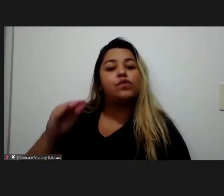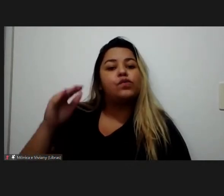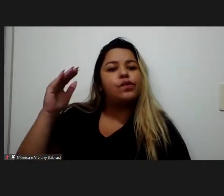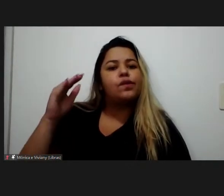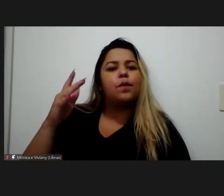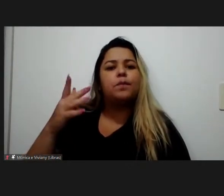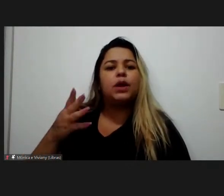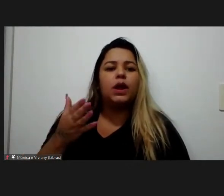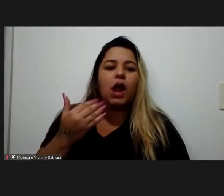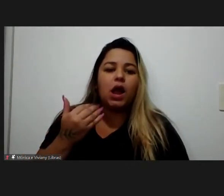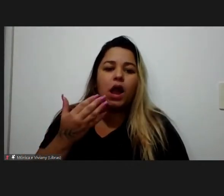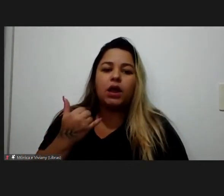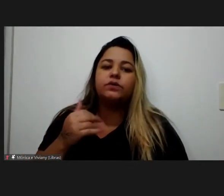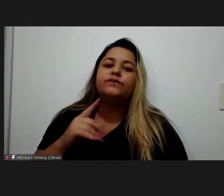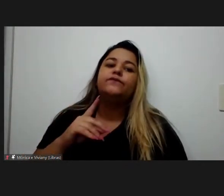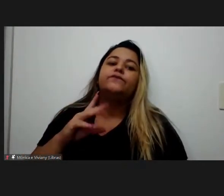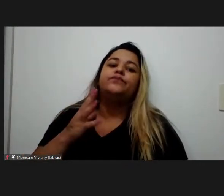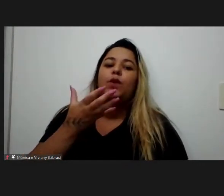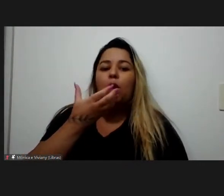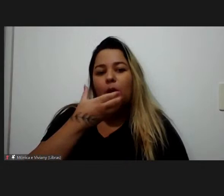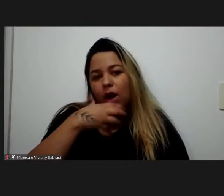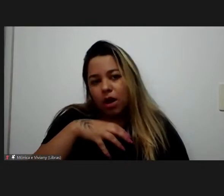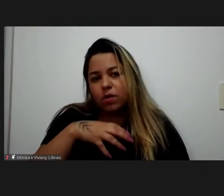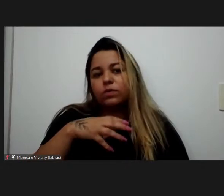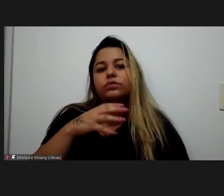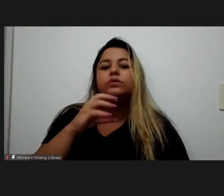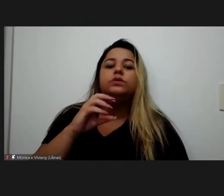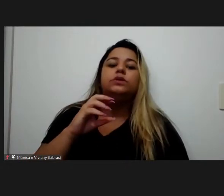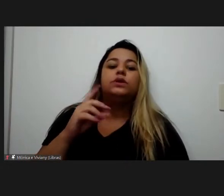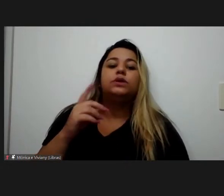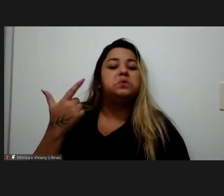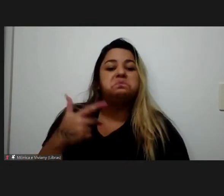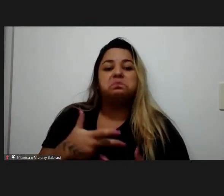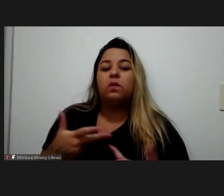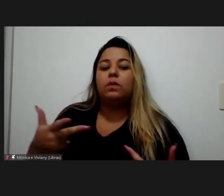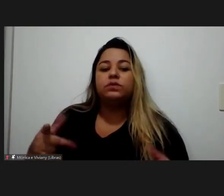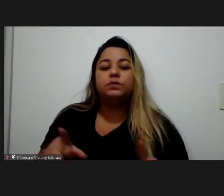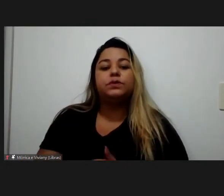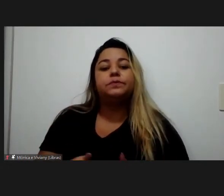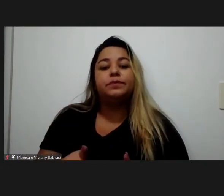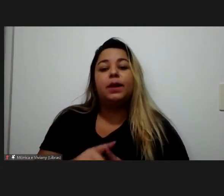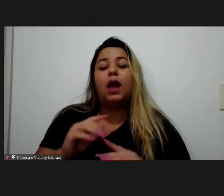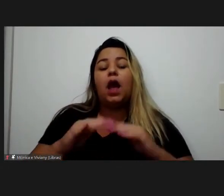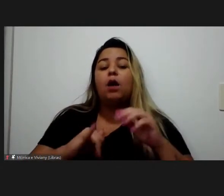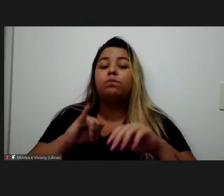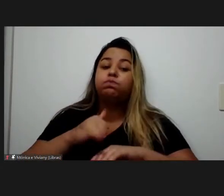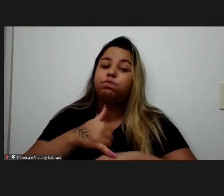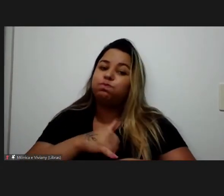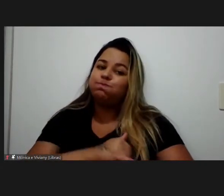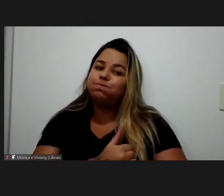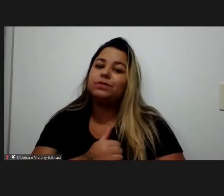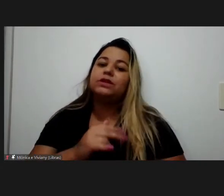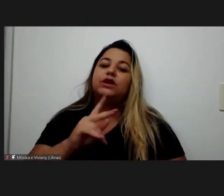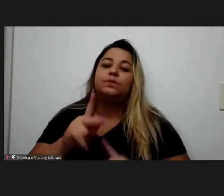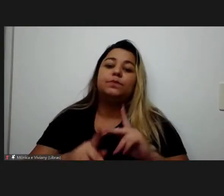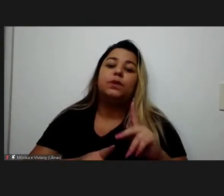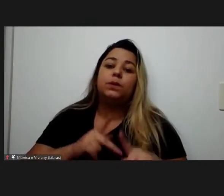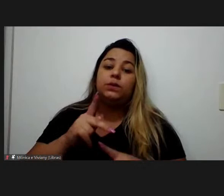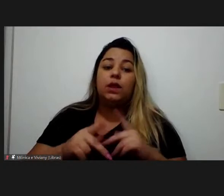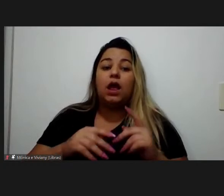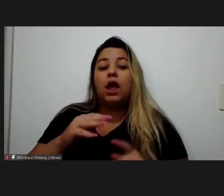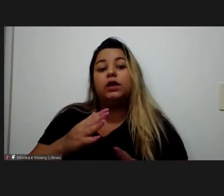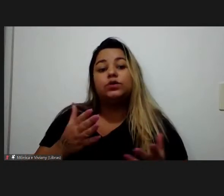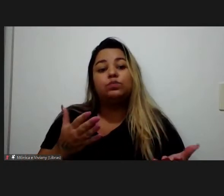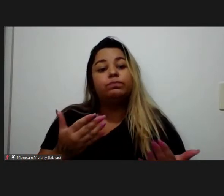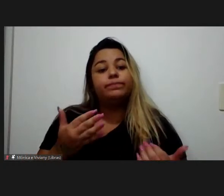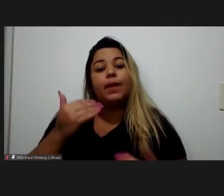42%, to increase the adults that consume fruits and vegetables, or the